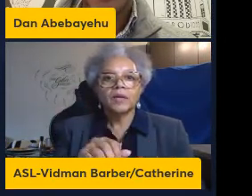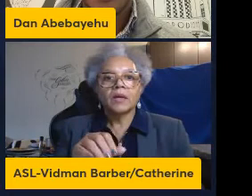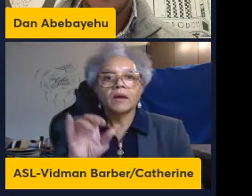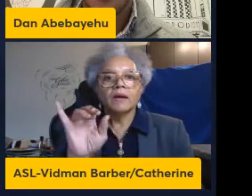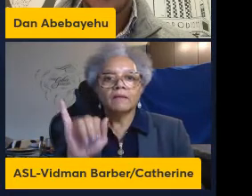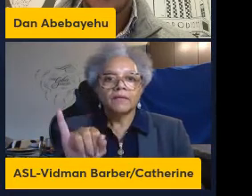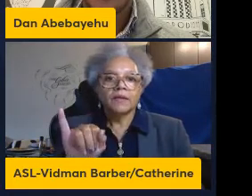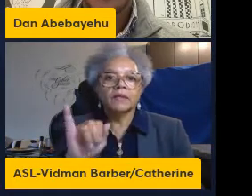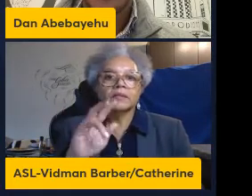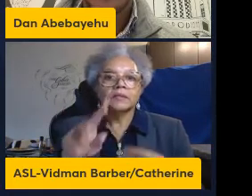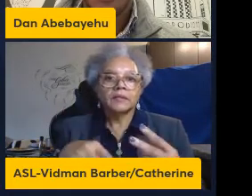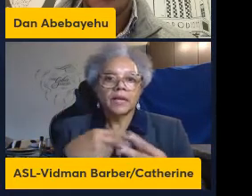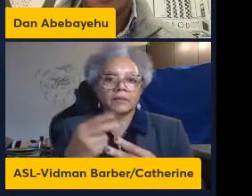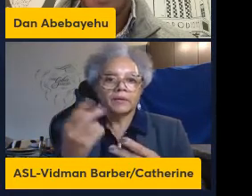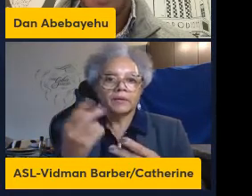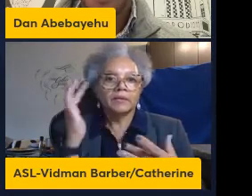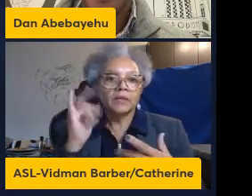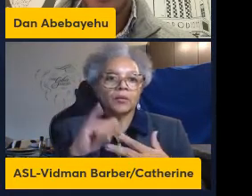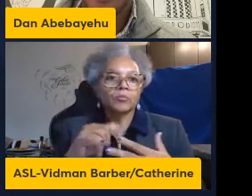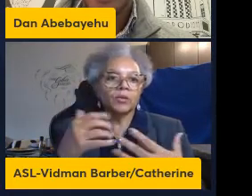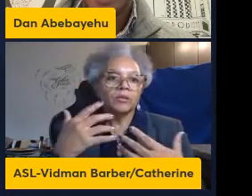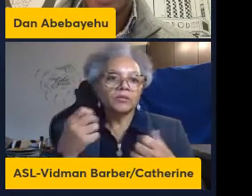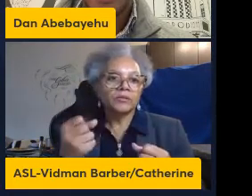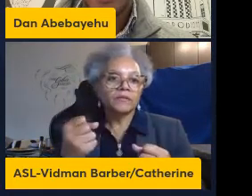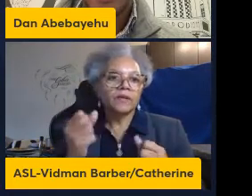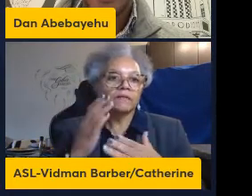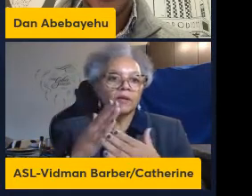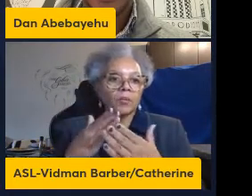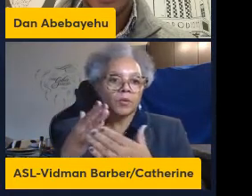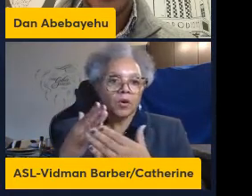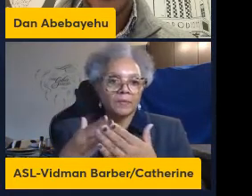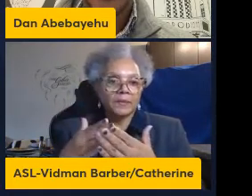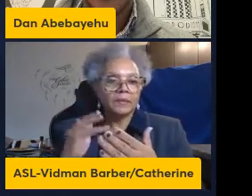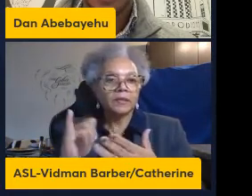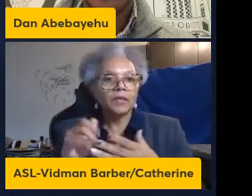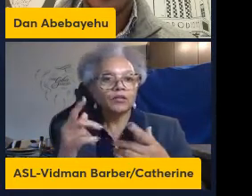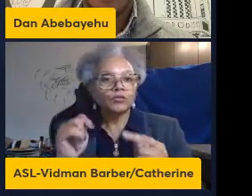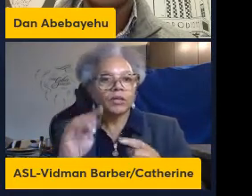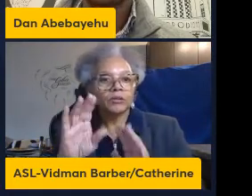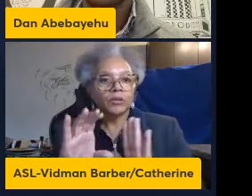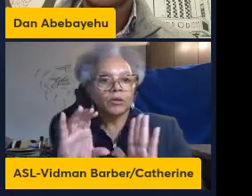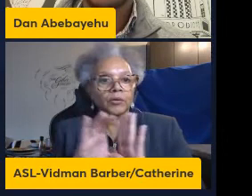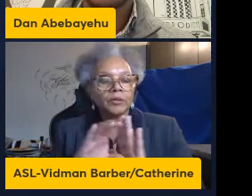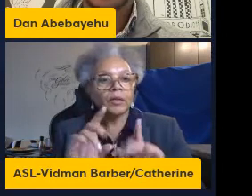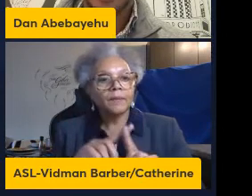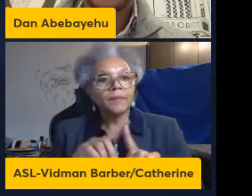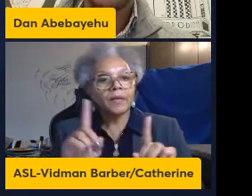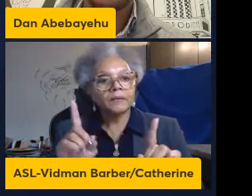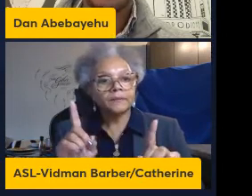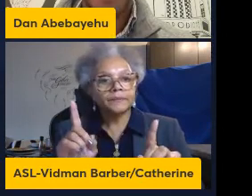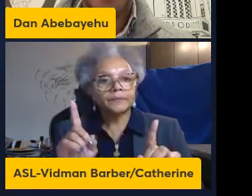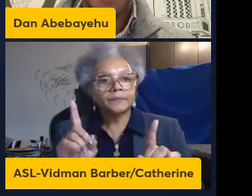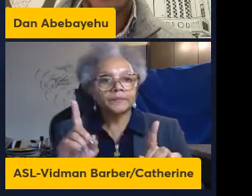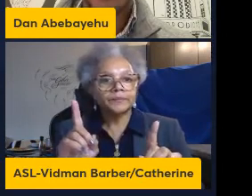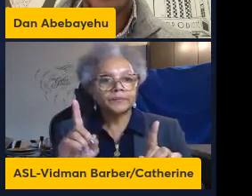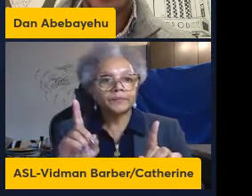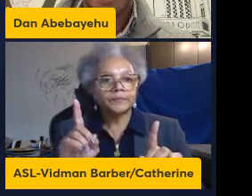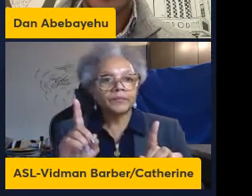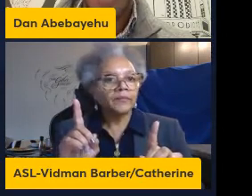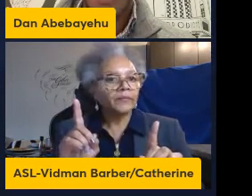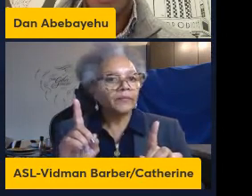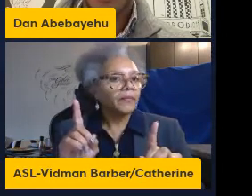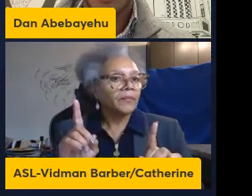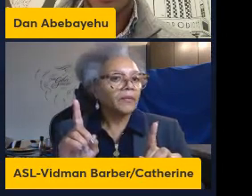as well as even more so the stromal compartment, trying to characterize what prompts aberrant